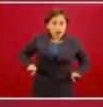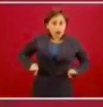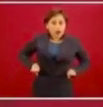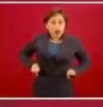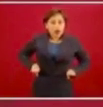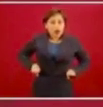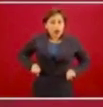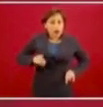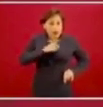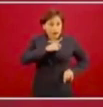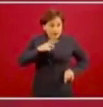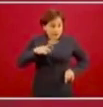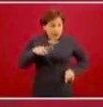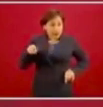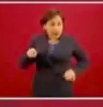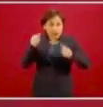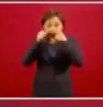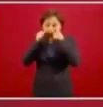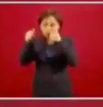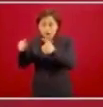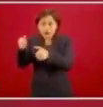person to be